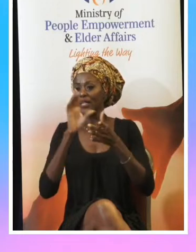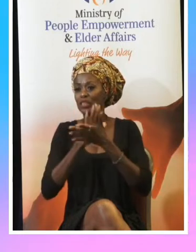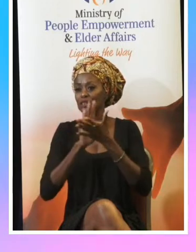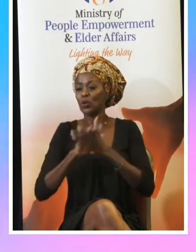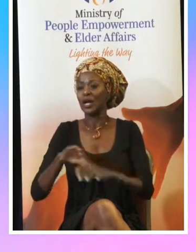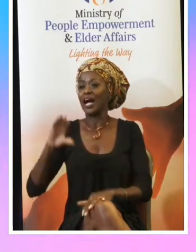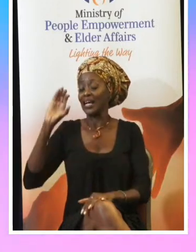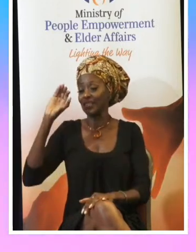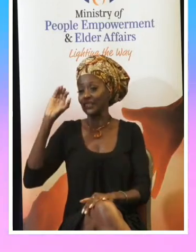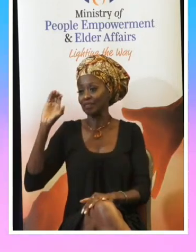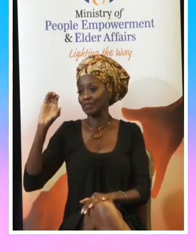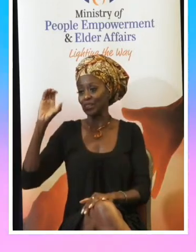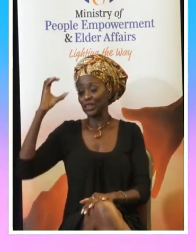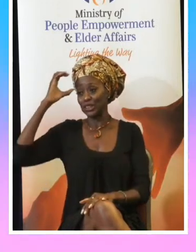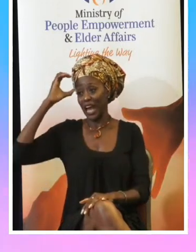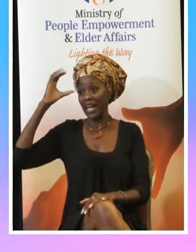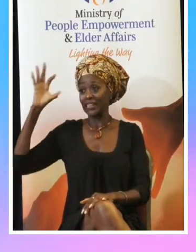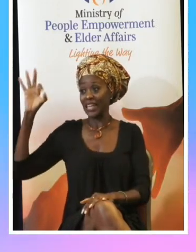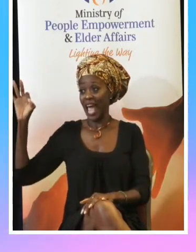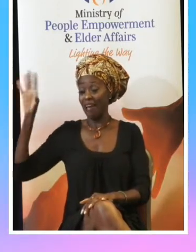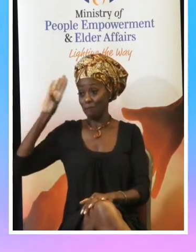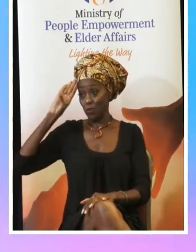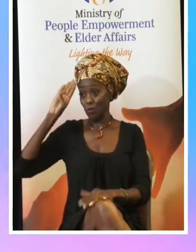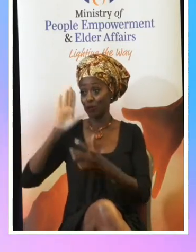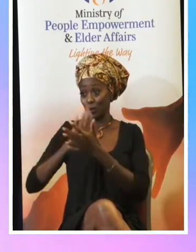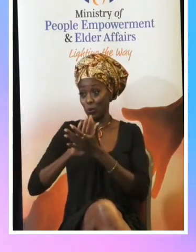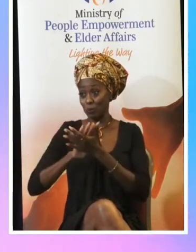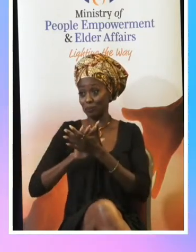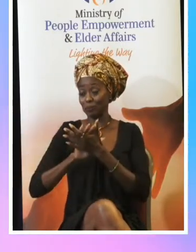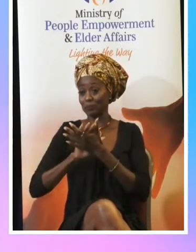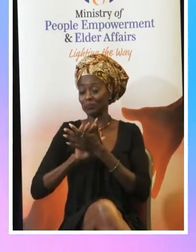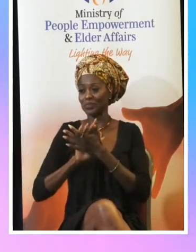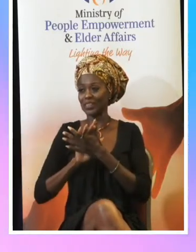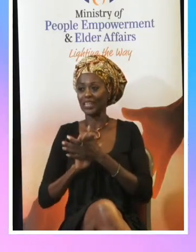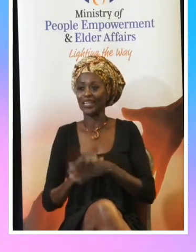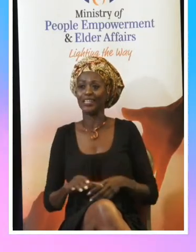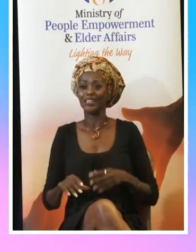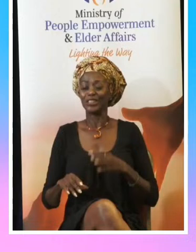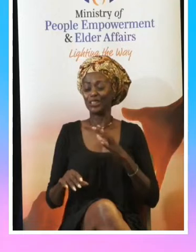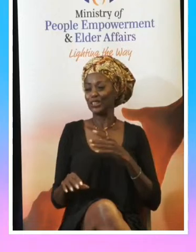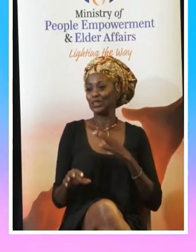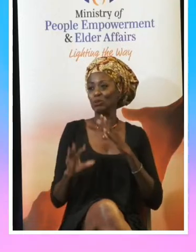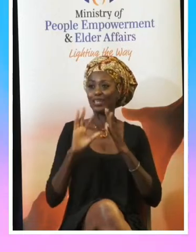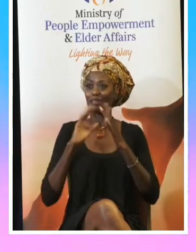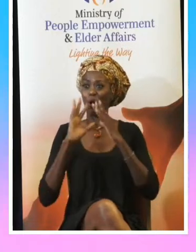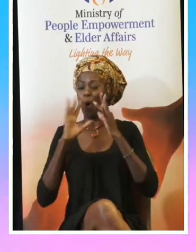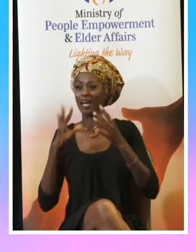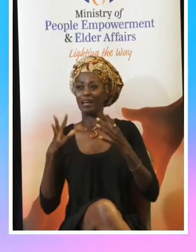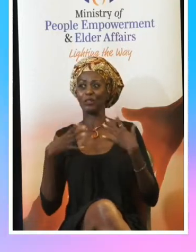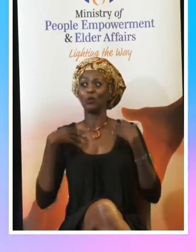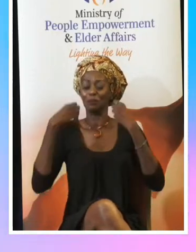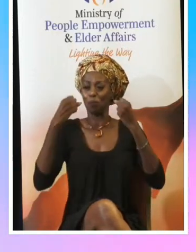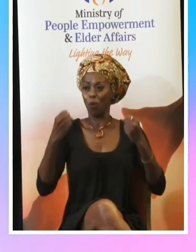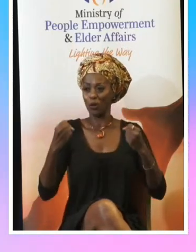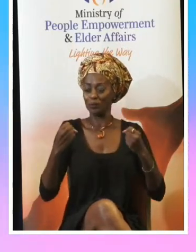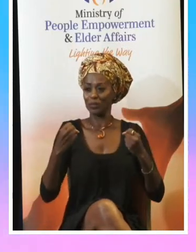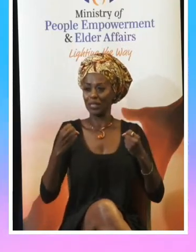multi, as she would say, and they were getting ready to put her in the special annex. But when the principal,